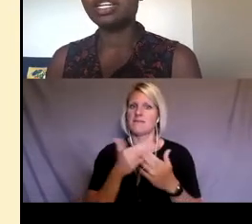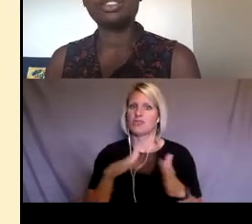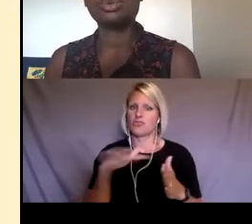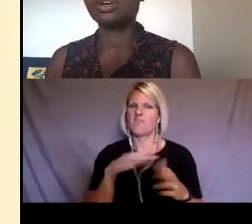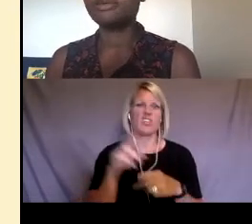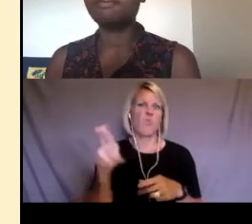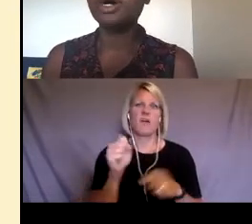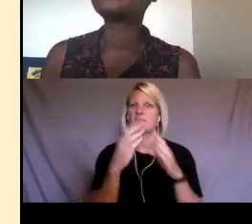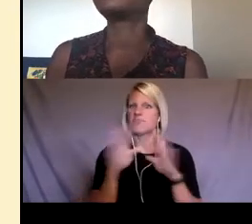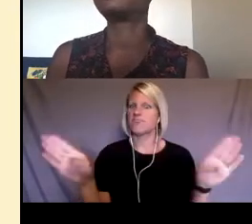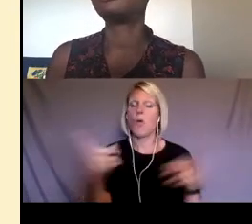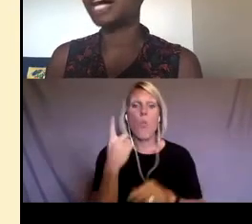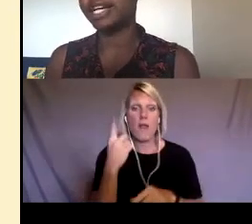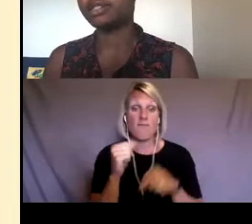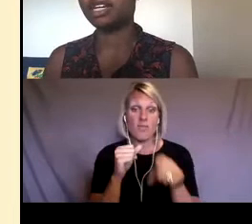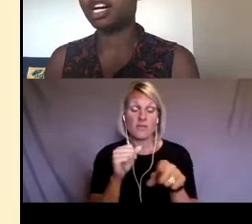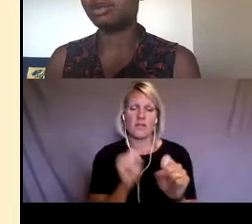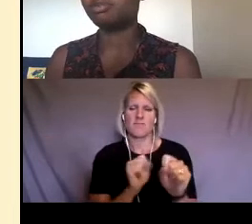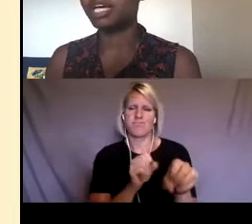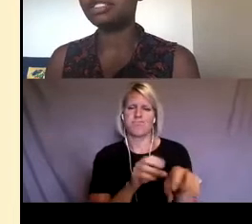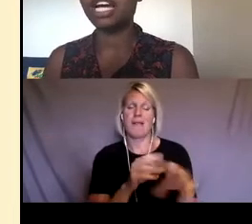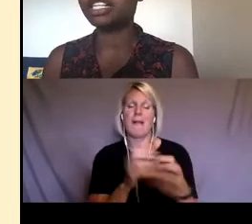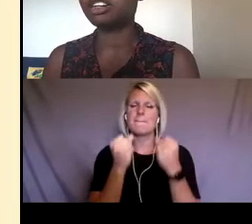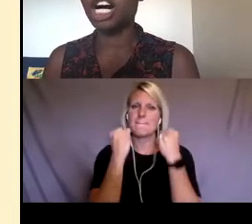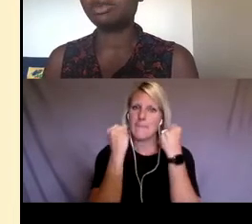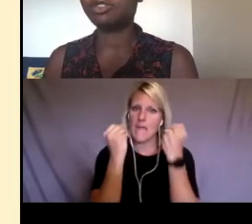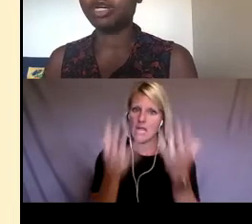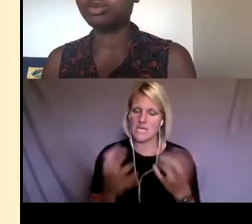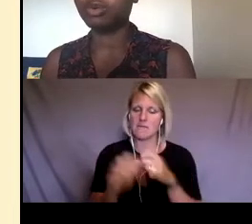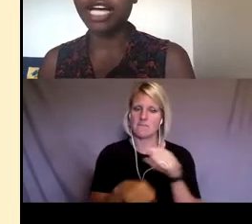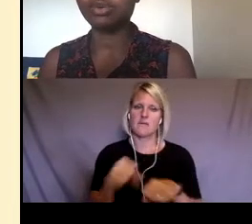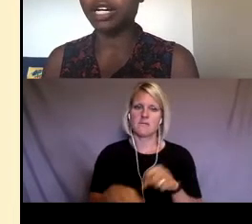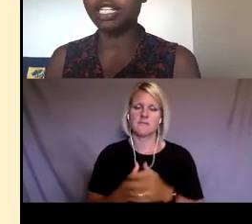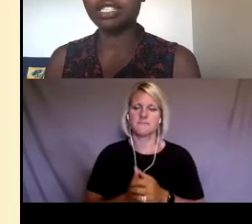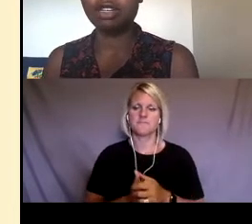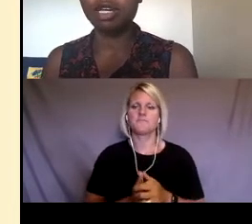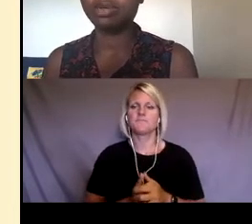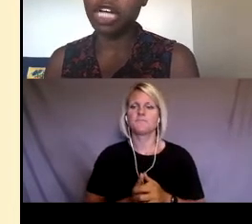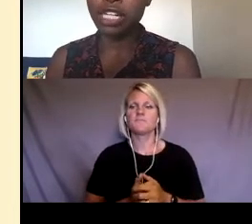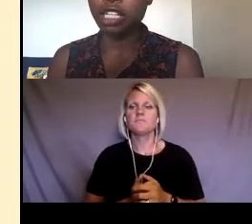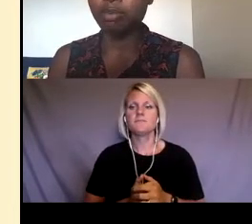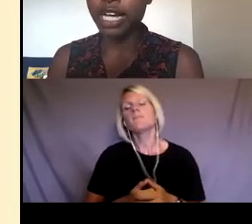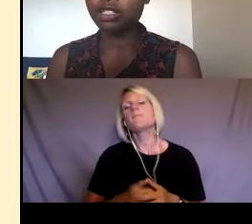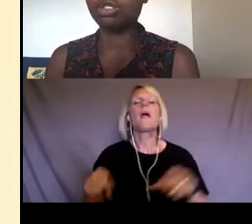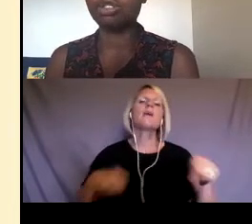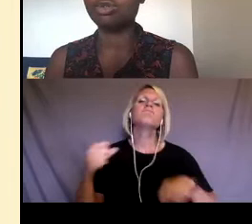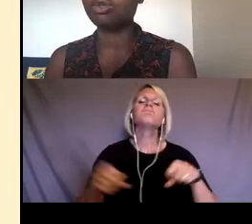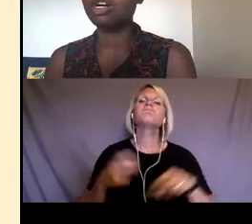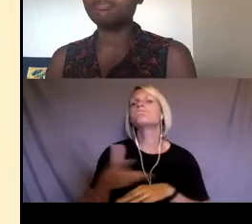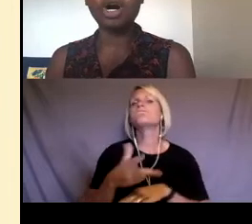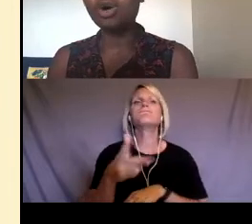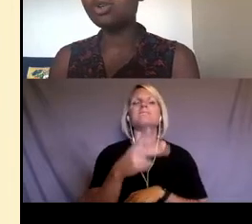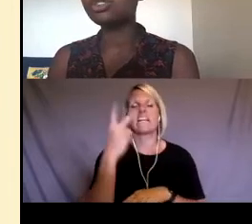these can store multiple bikes. It's not uncommon for me to ride around and see people locking their bikes